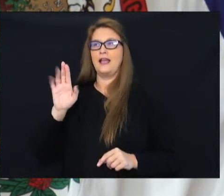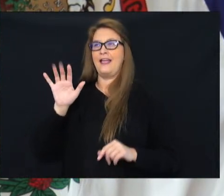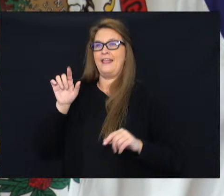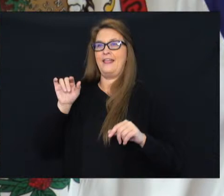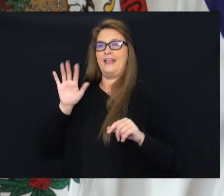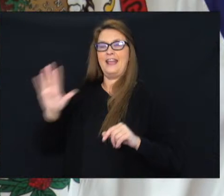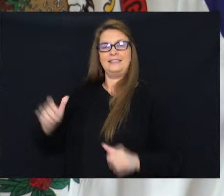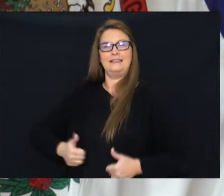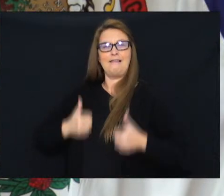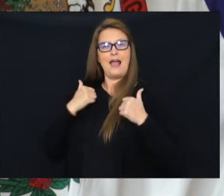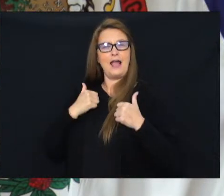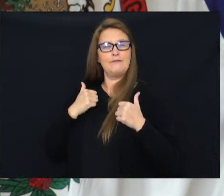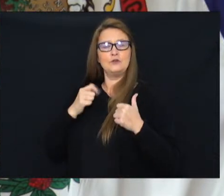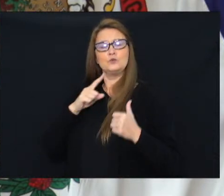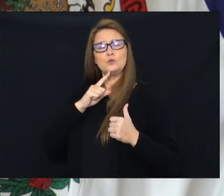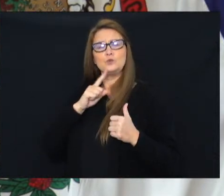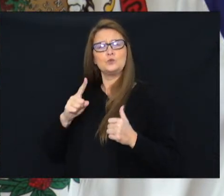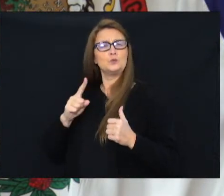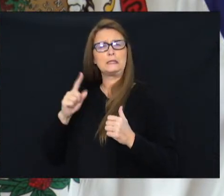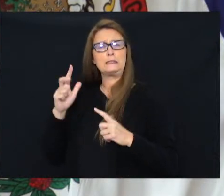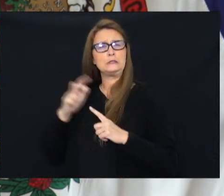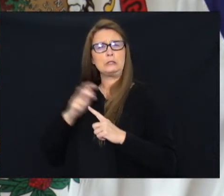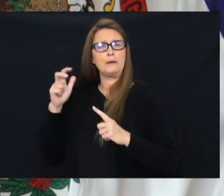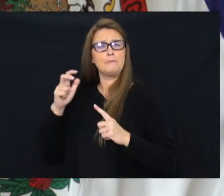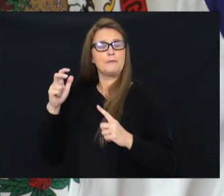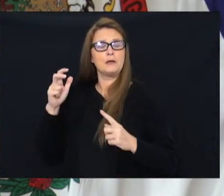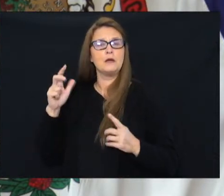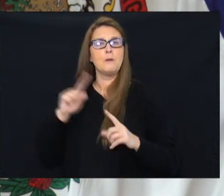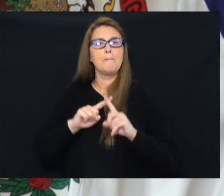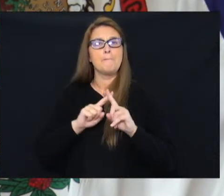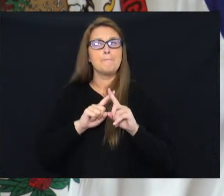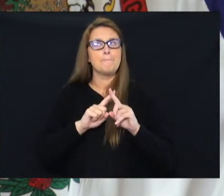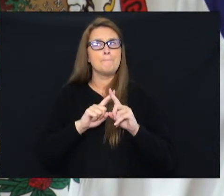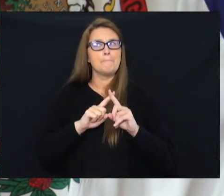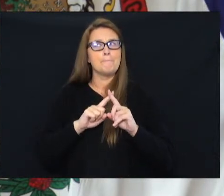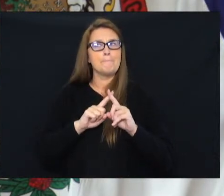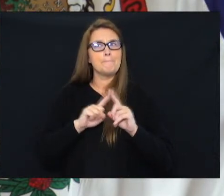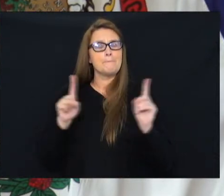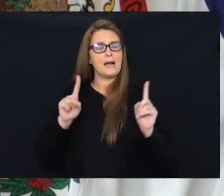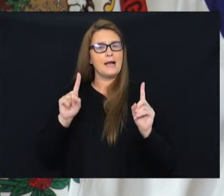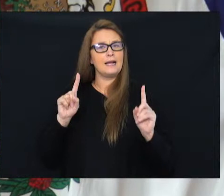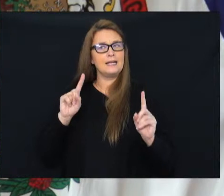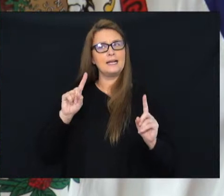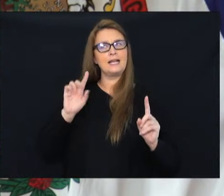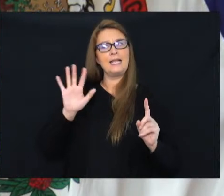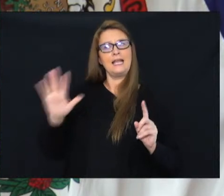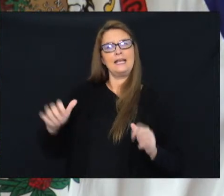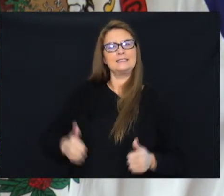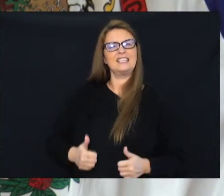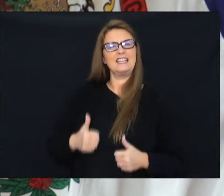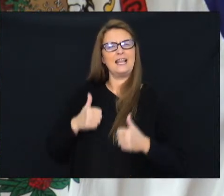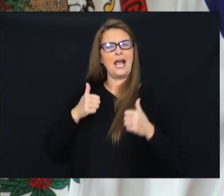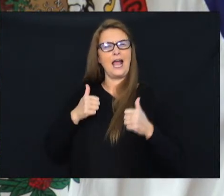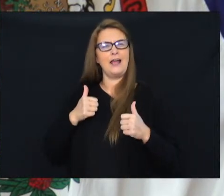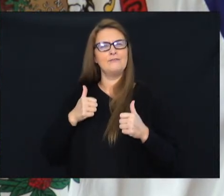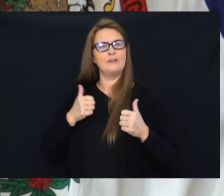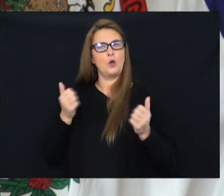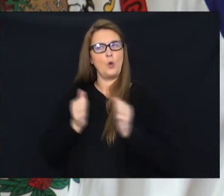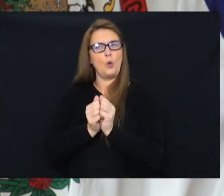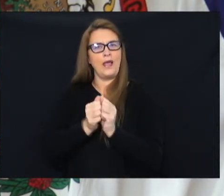amazing life. You know, but not only was it an amazing life, that life carries with us every